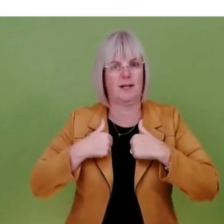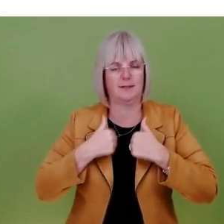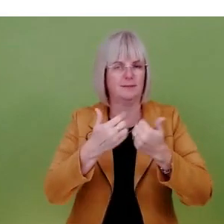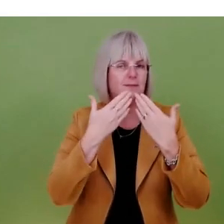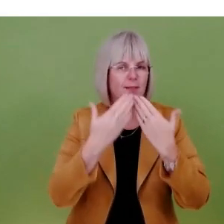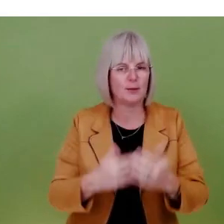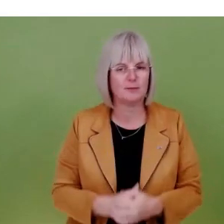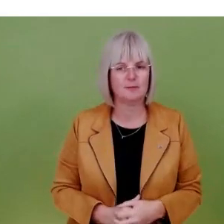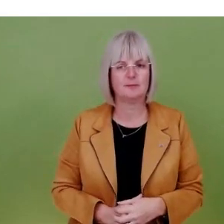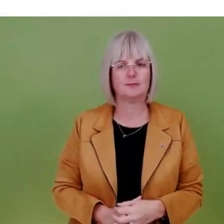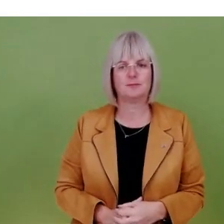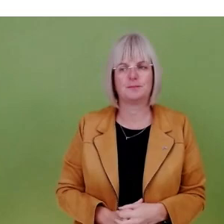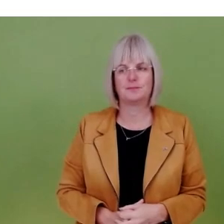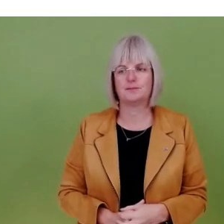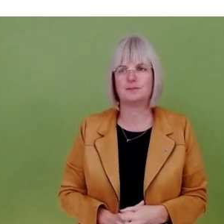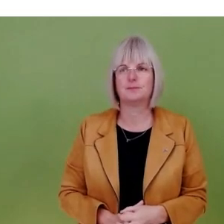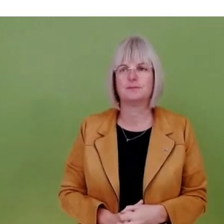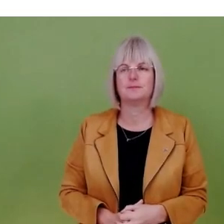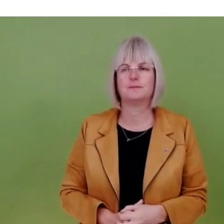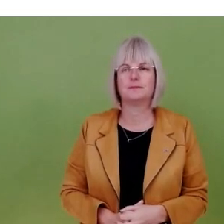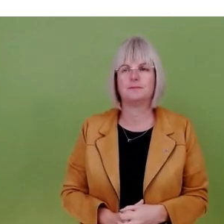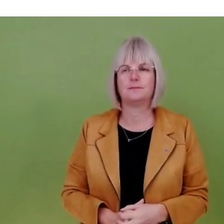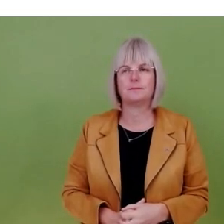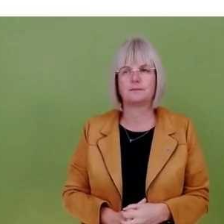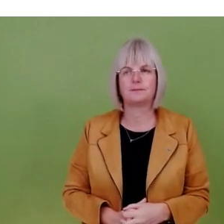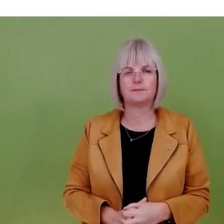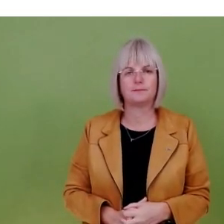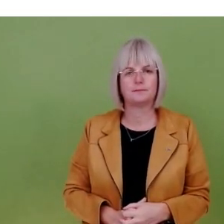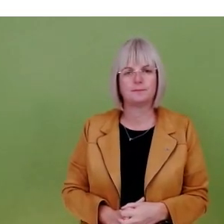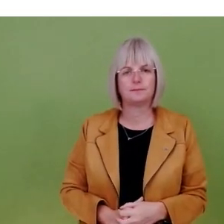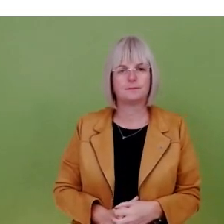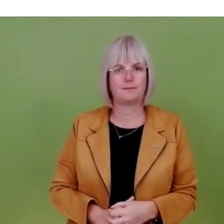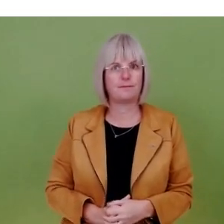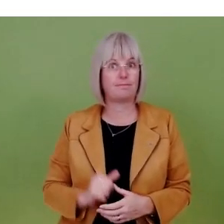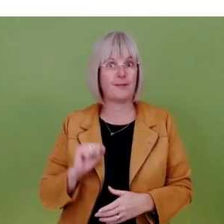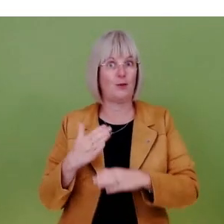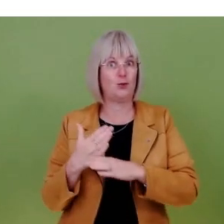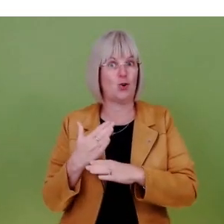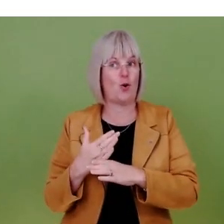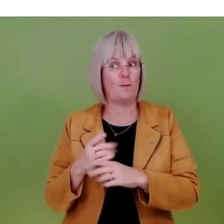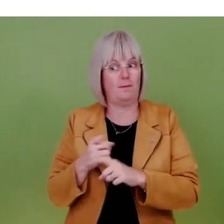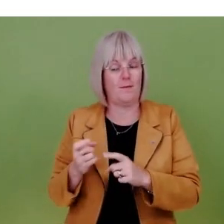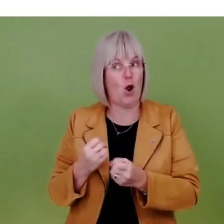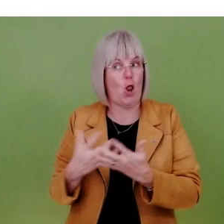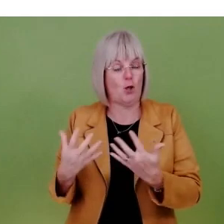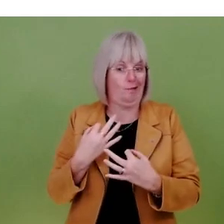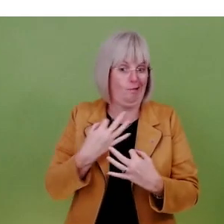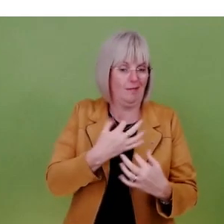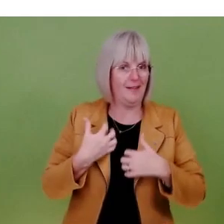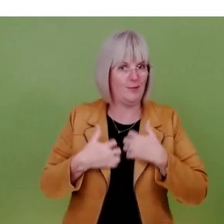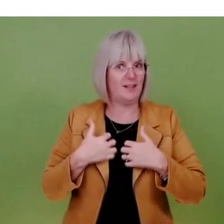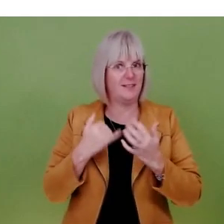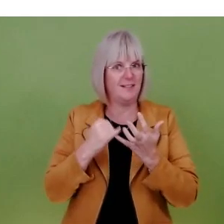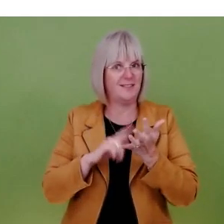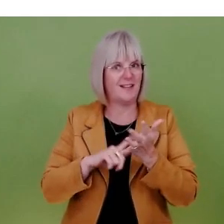Thank you, Anita. And the job has caused quite a lot of interest on Slido, so yes, do share it widely. And it's